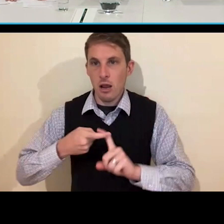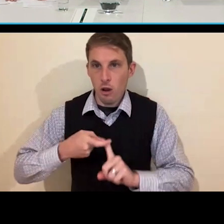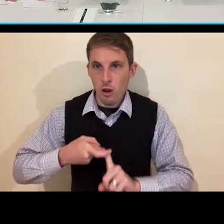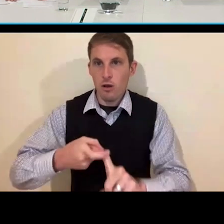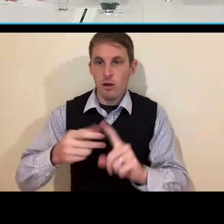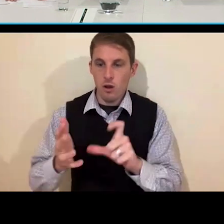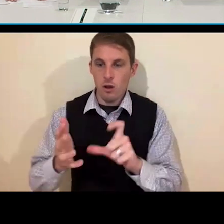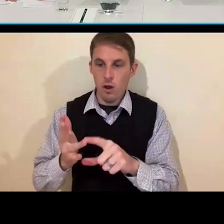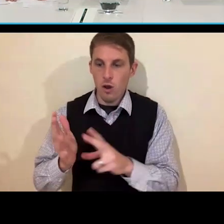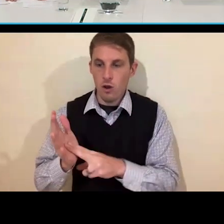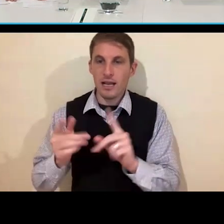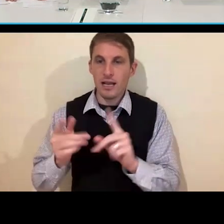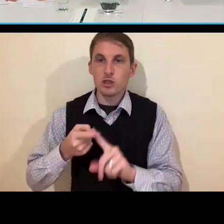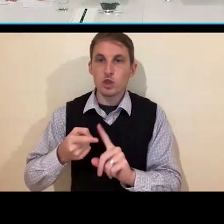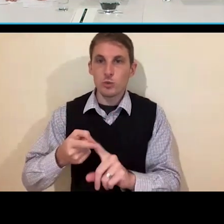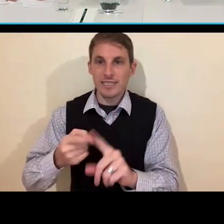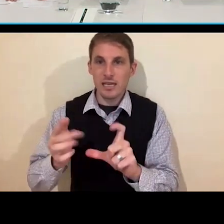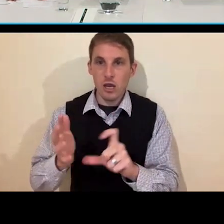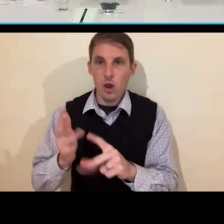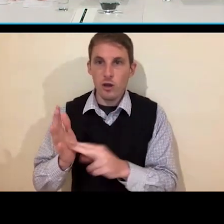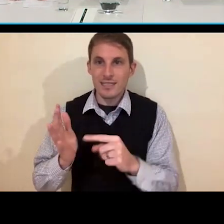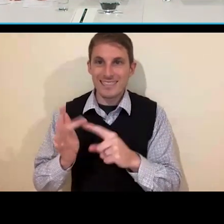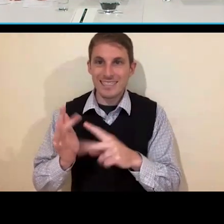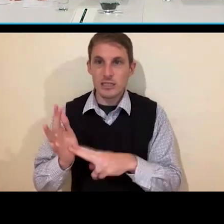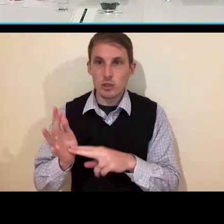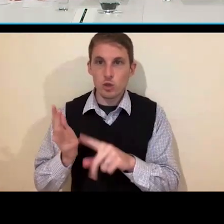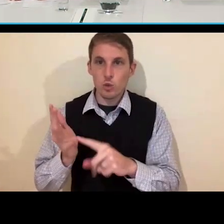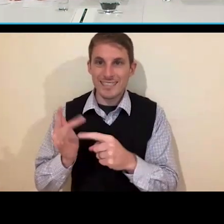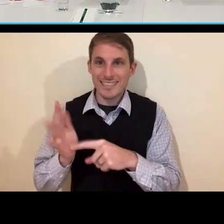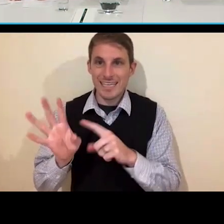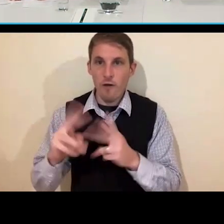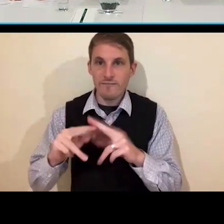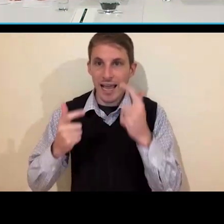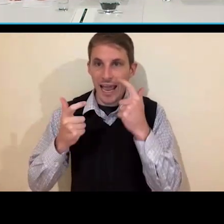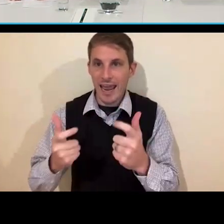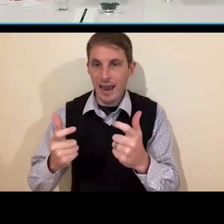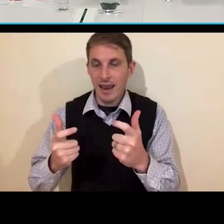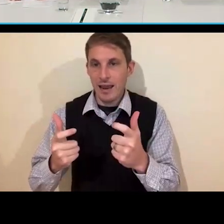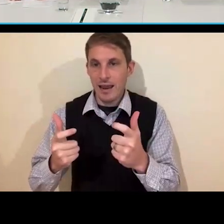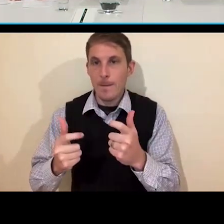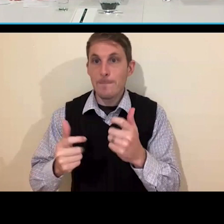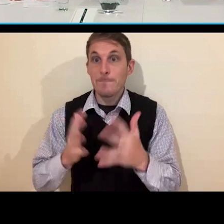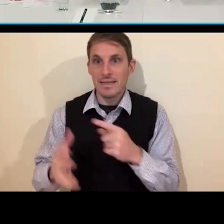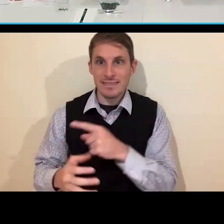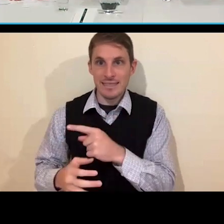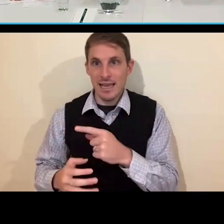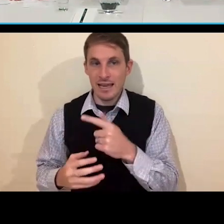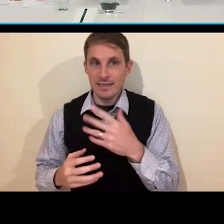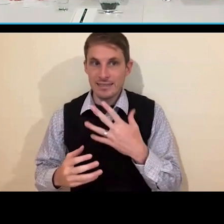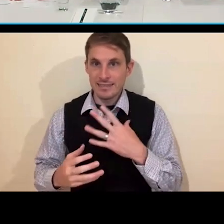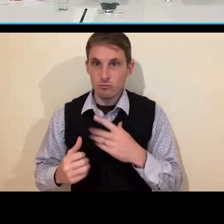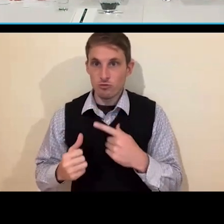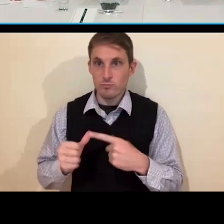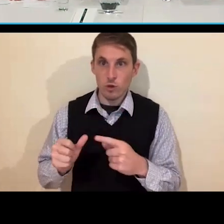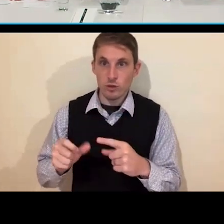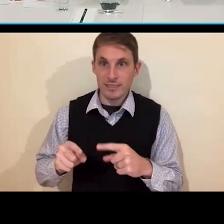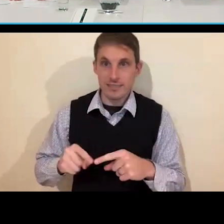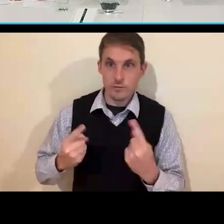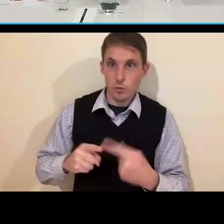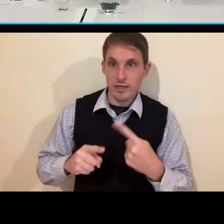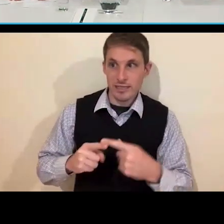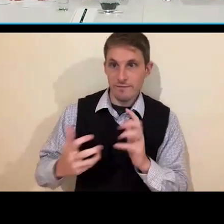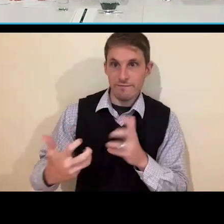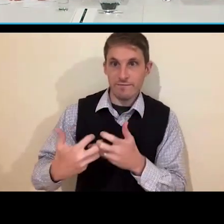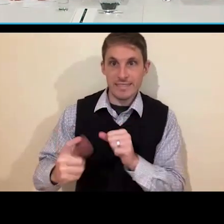the relationship, and in that staff member being able to recognise changes or respond to quickly changes in care